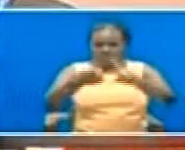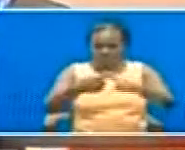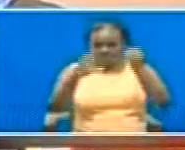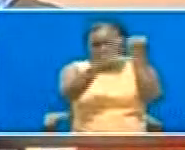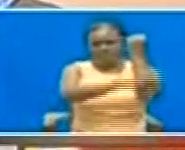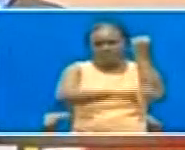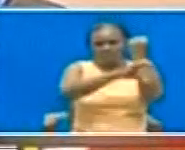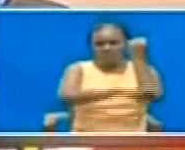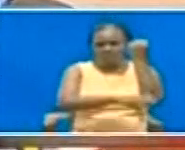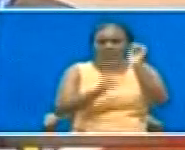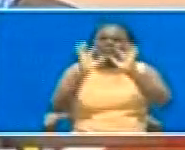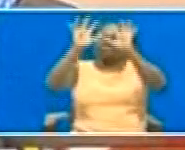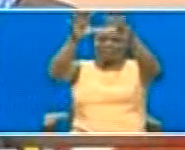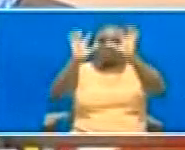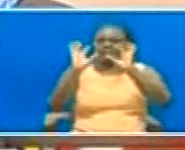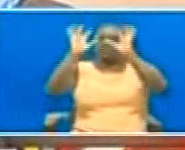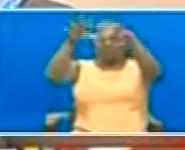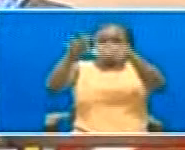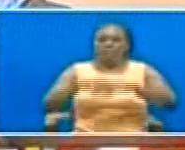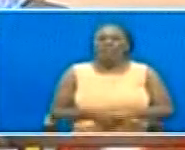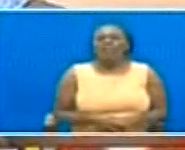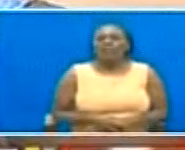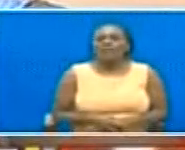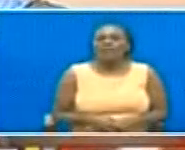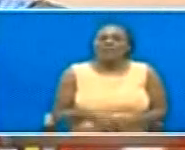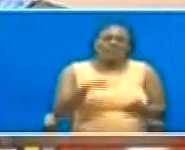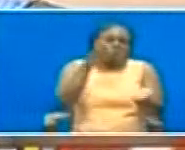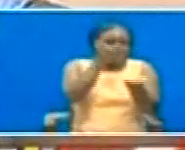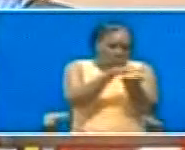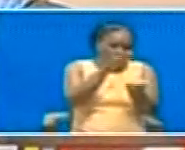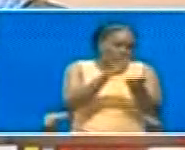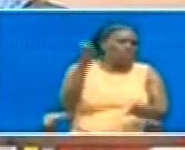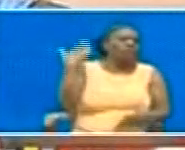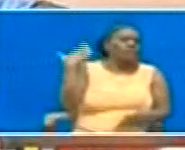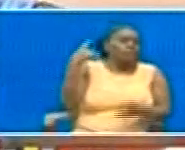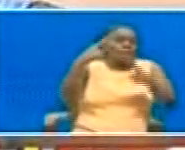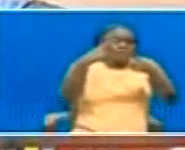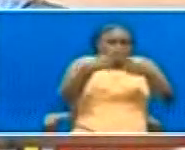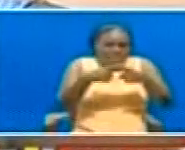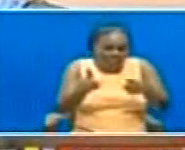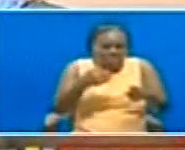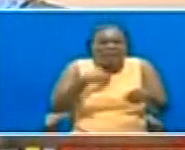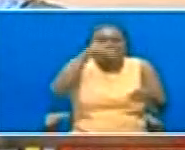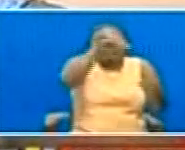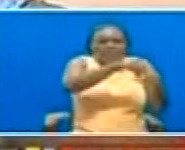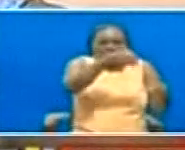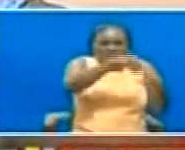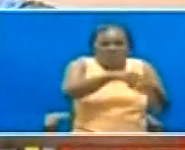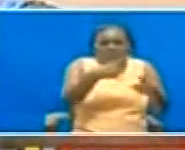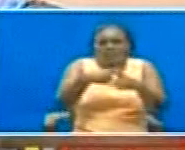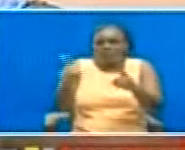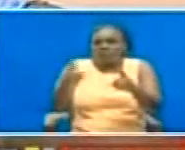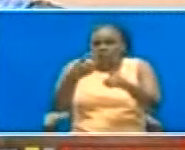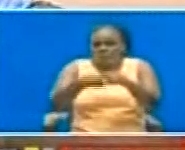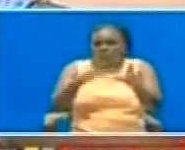country for basketball, you know, were a bit low initially, but you know, when you have investments from corporations,